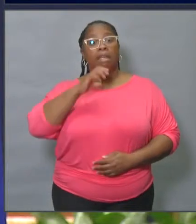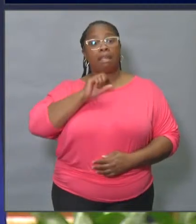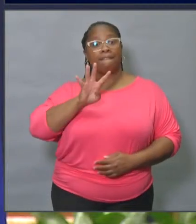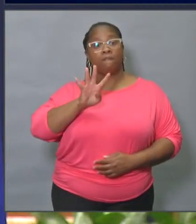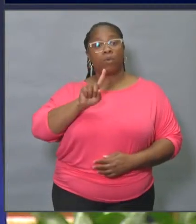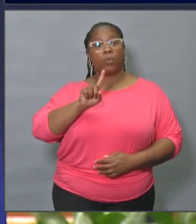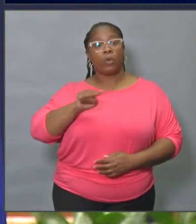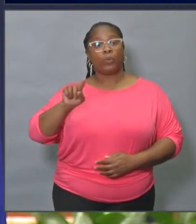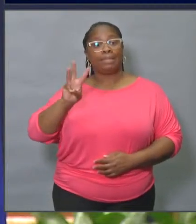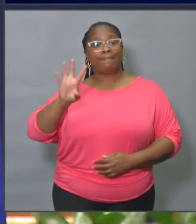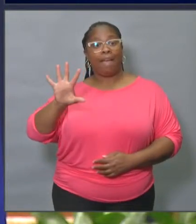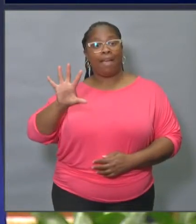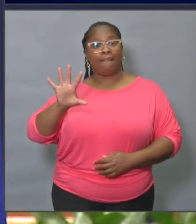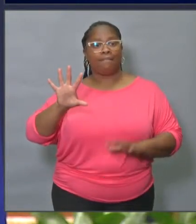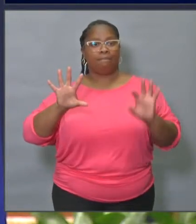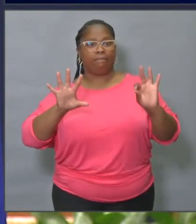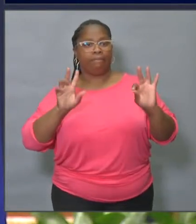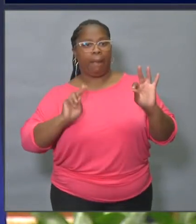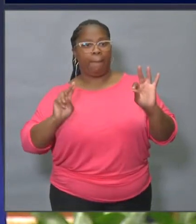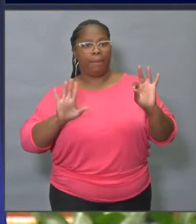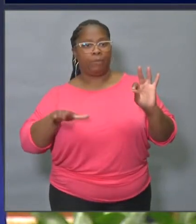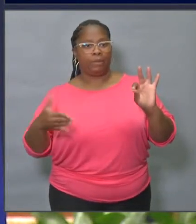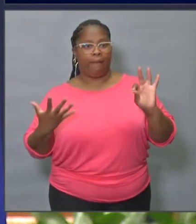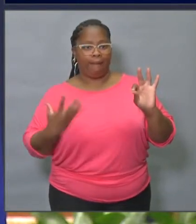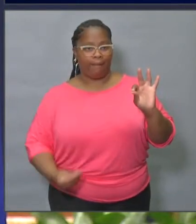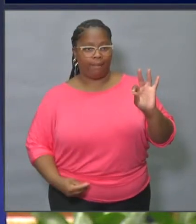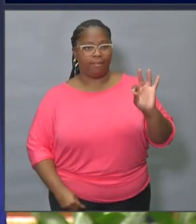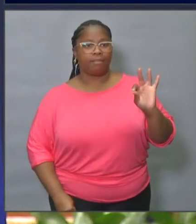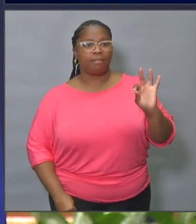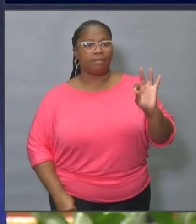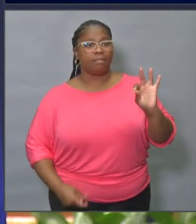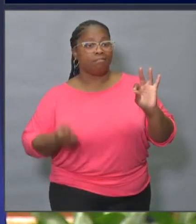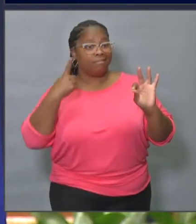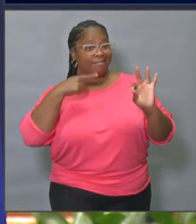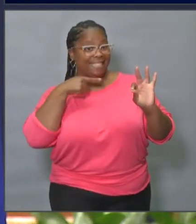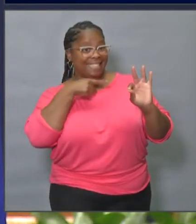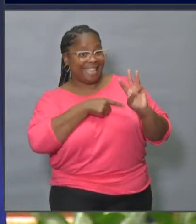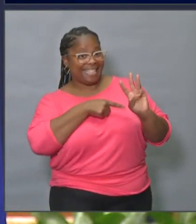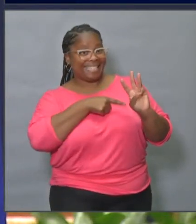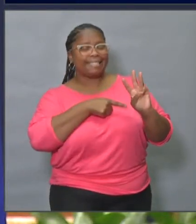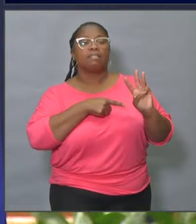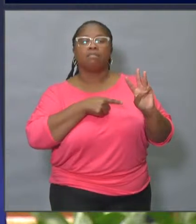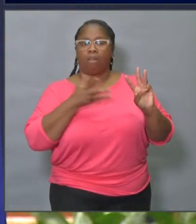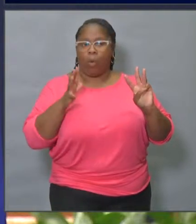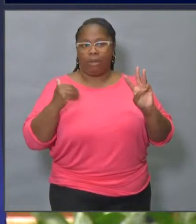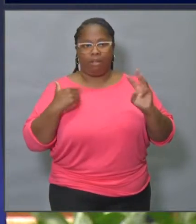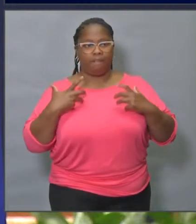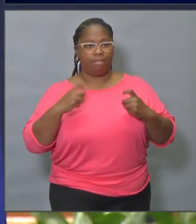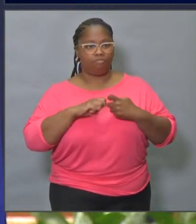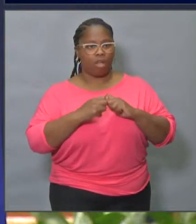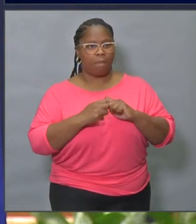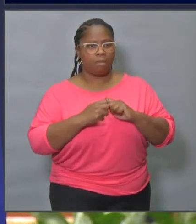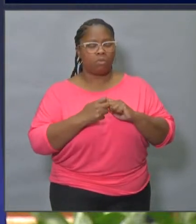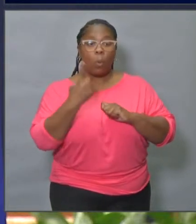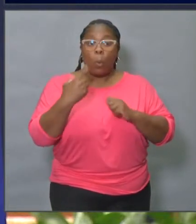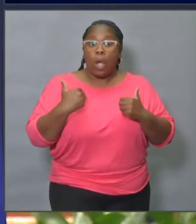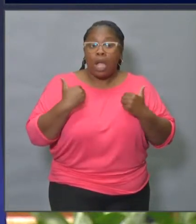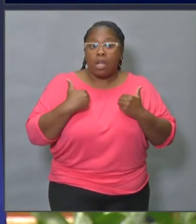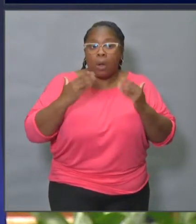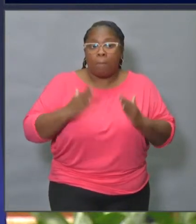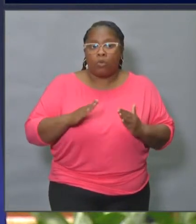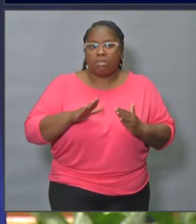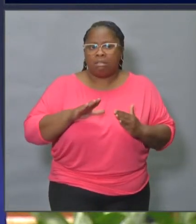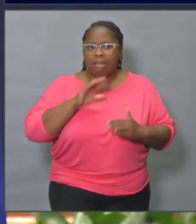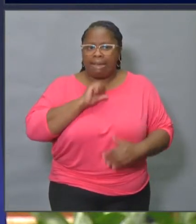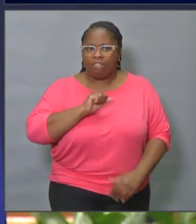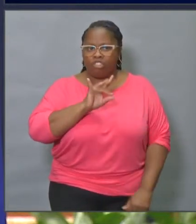and 65, and 6 people in this age group had underlying health conditions. And there's 1 younger person who died between the